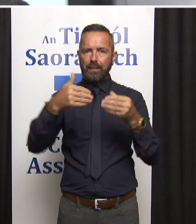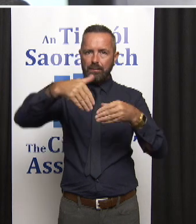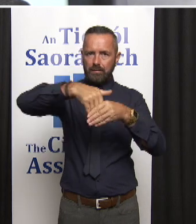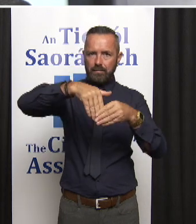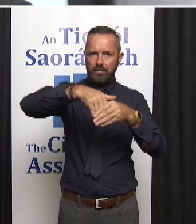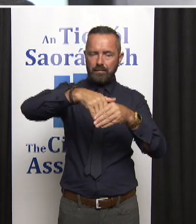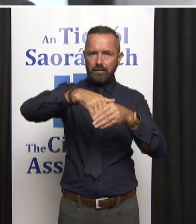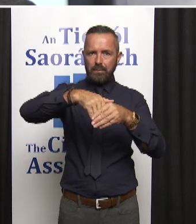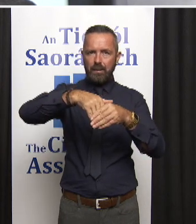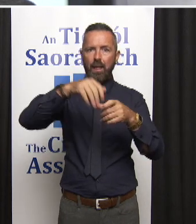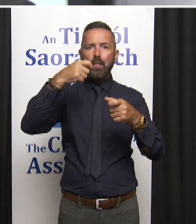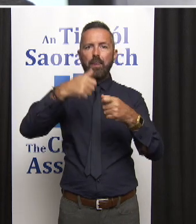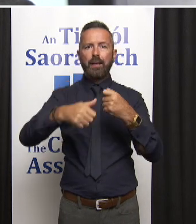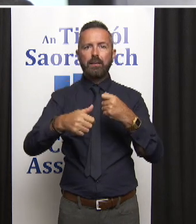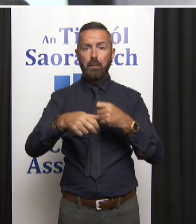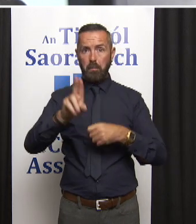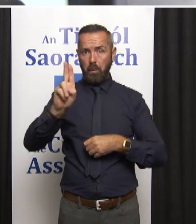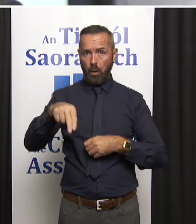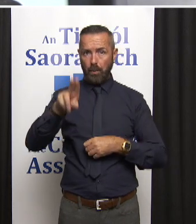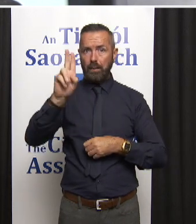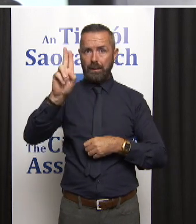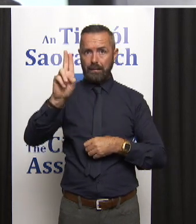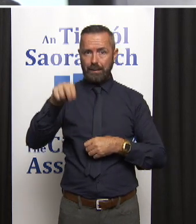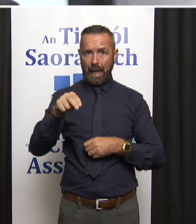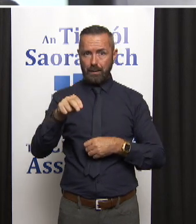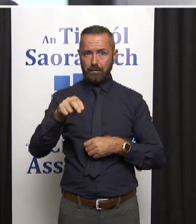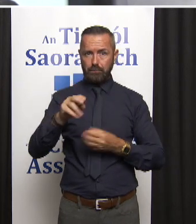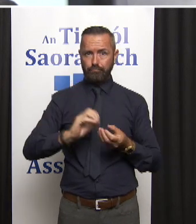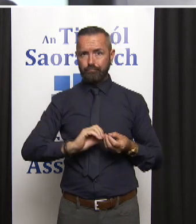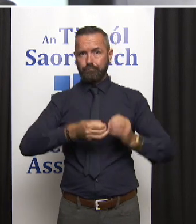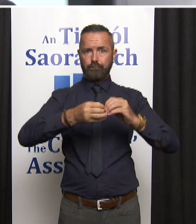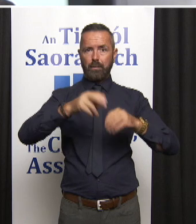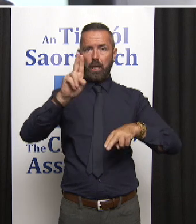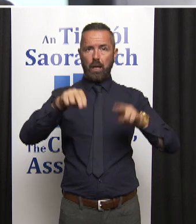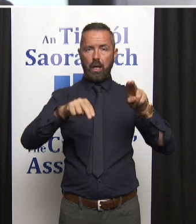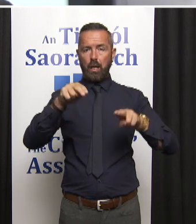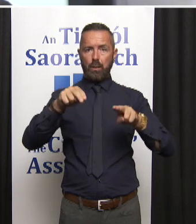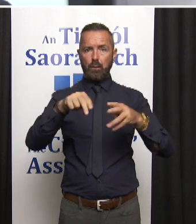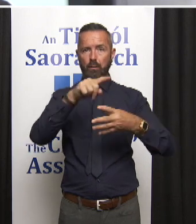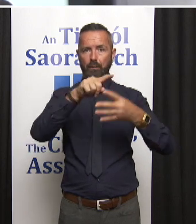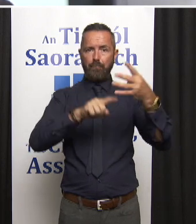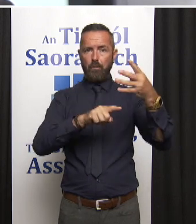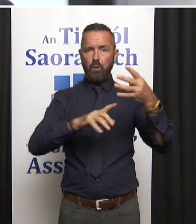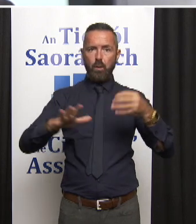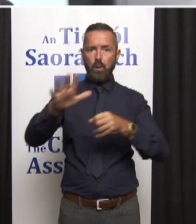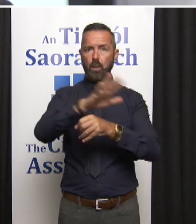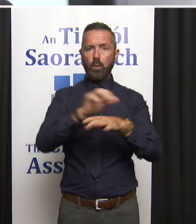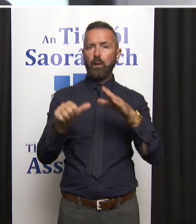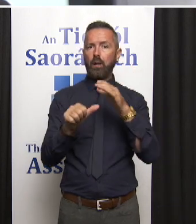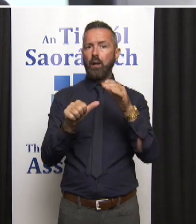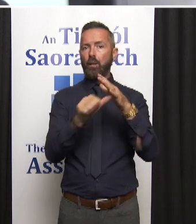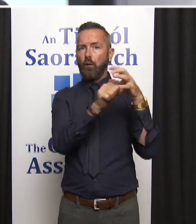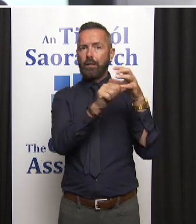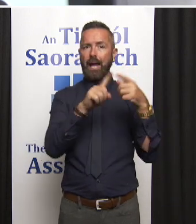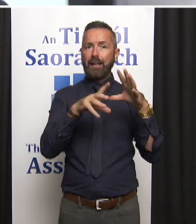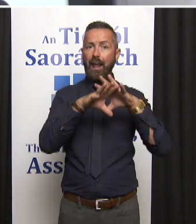to graft a new city and county-wide tier of decision-making to the existing 4 local authorities, and everything will